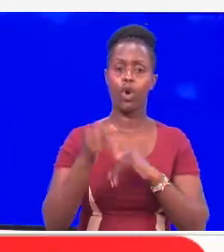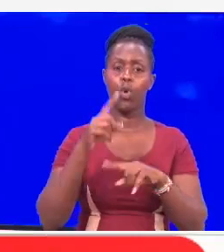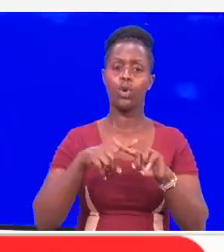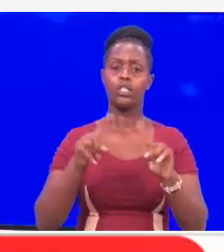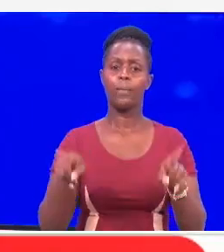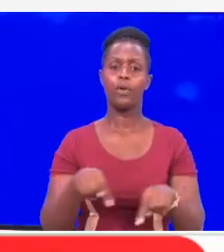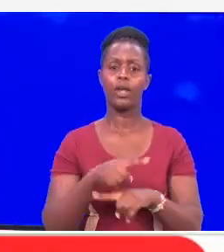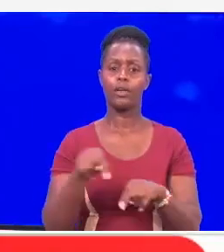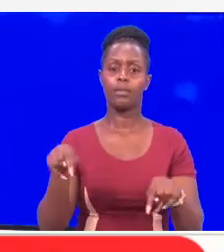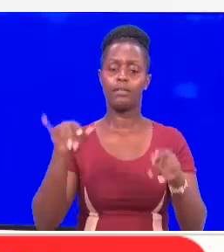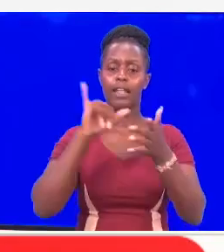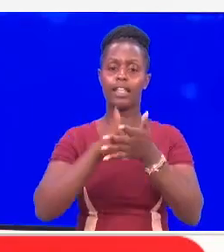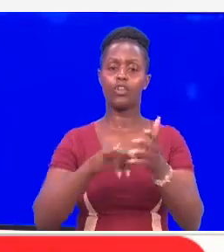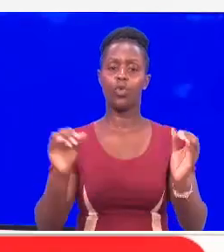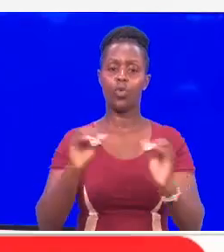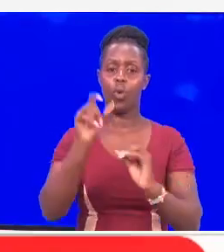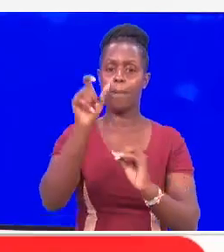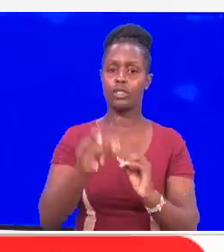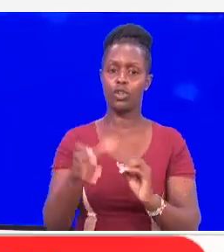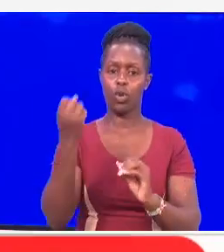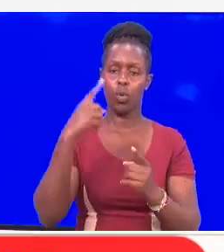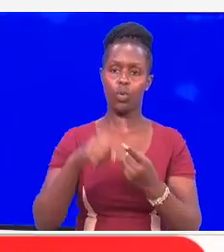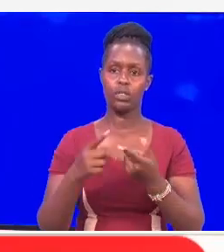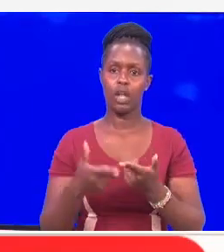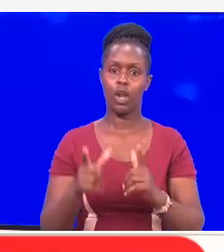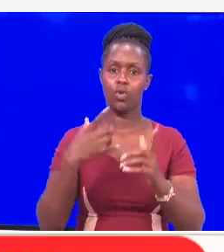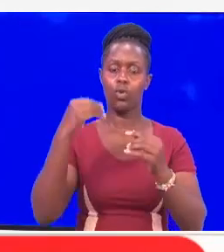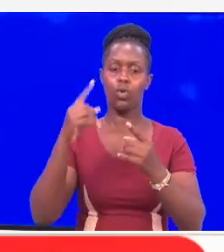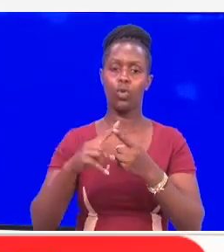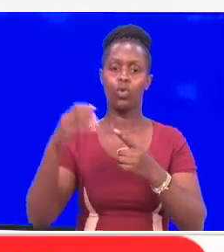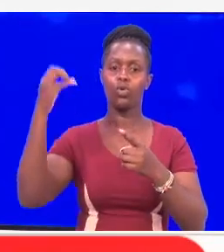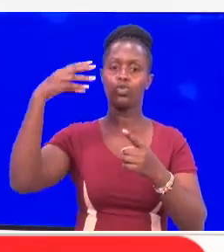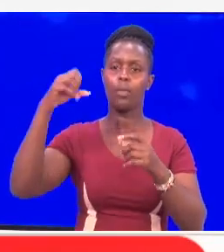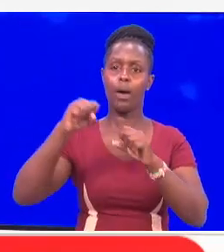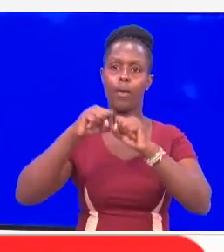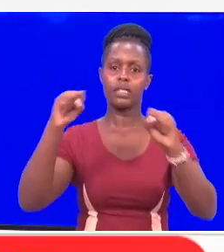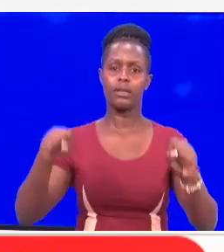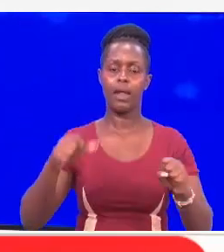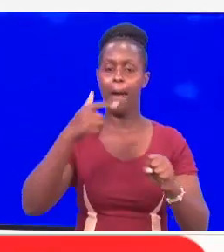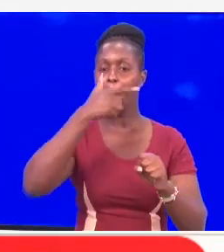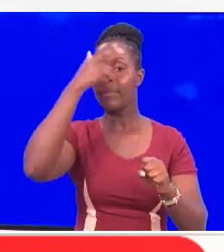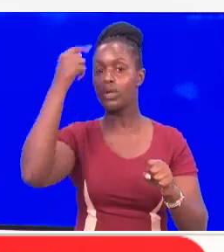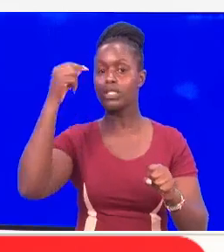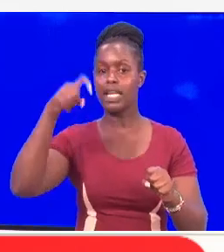was able to get into the power system because they needed to have a one-off